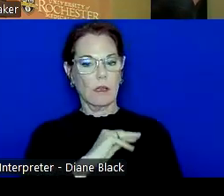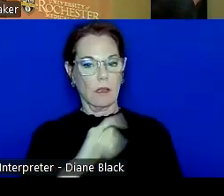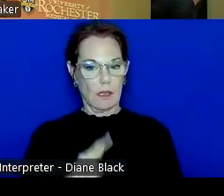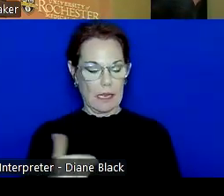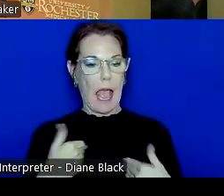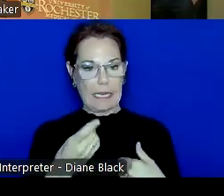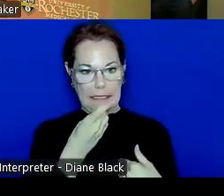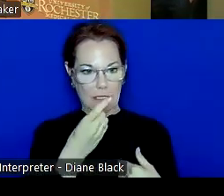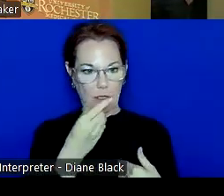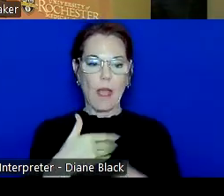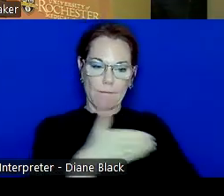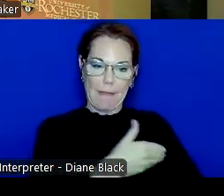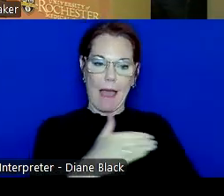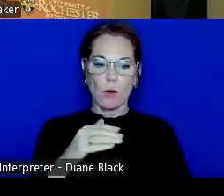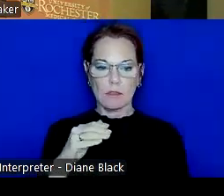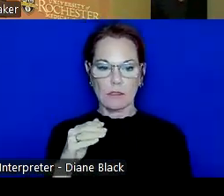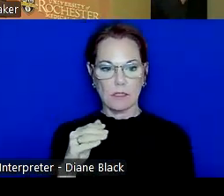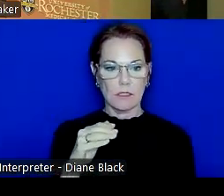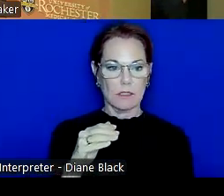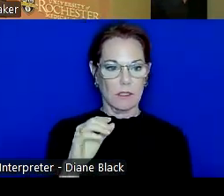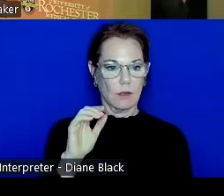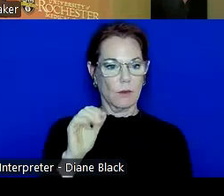thank you for bringing that and elevating it. Over here.